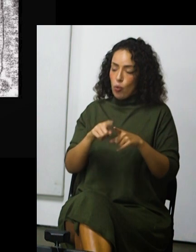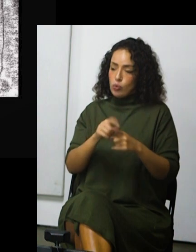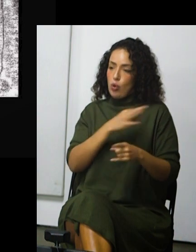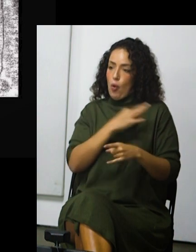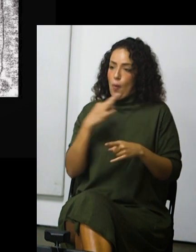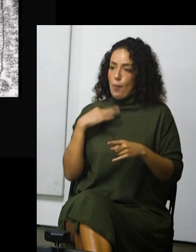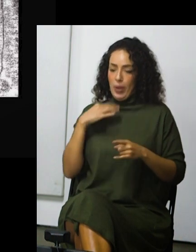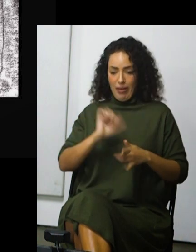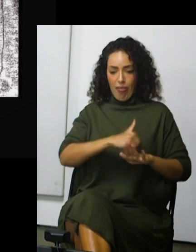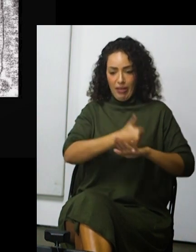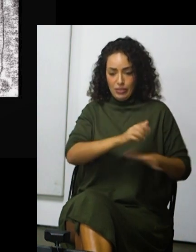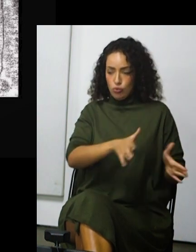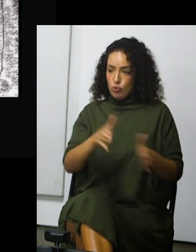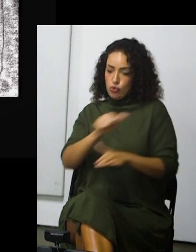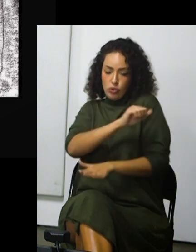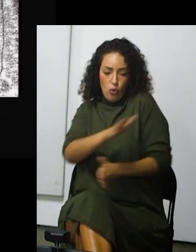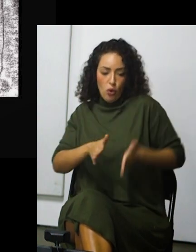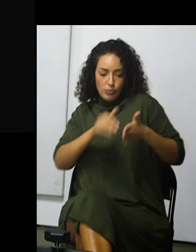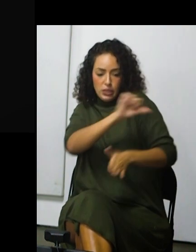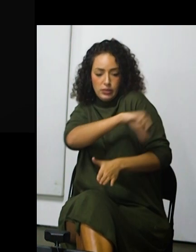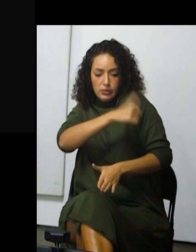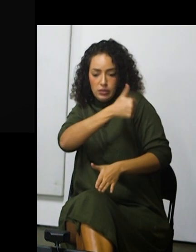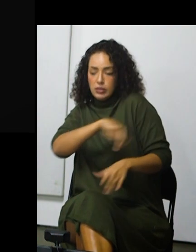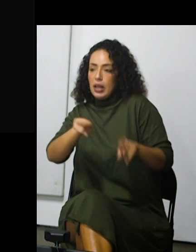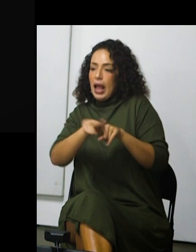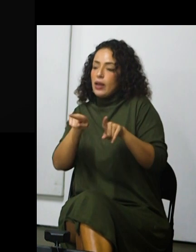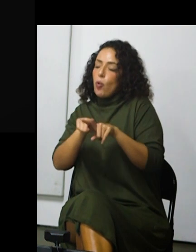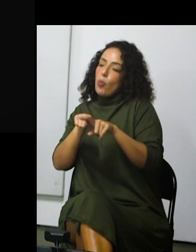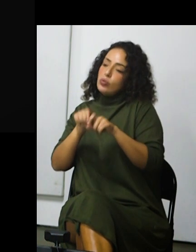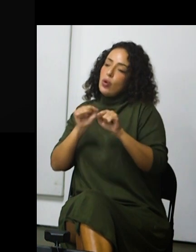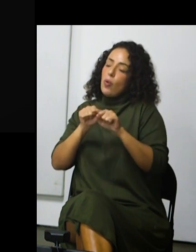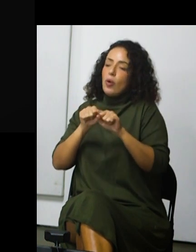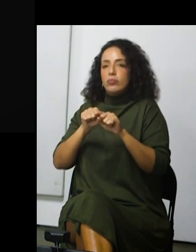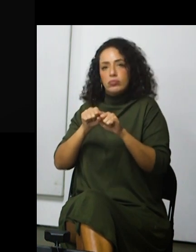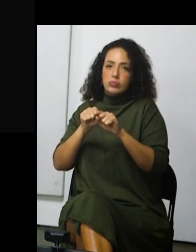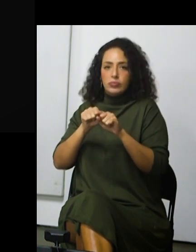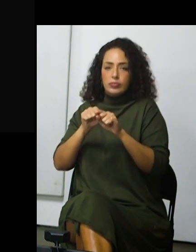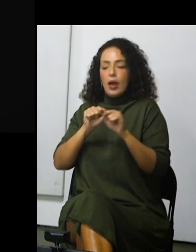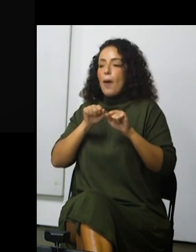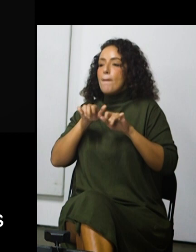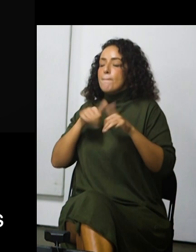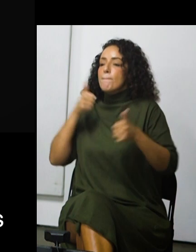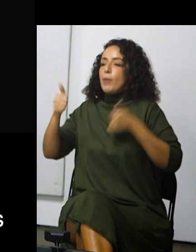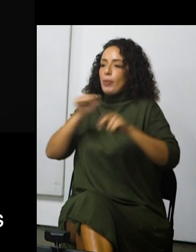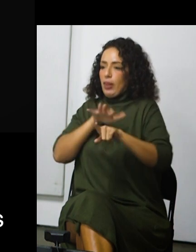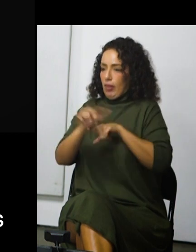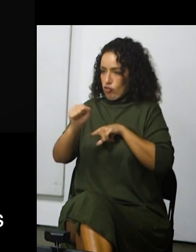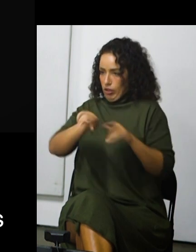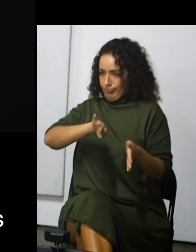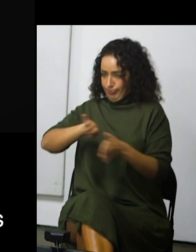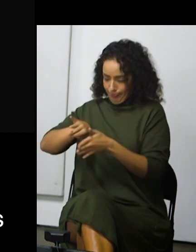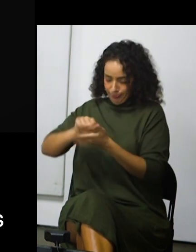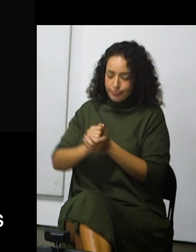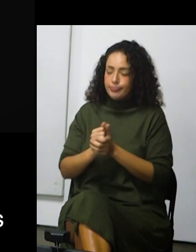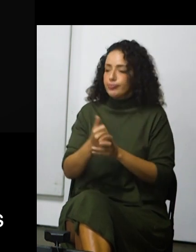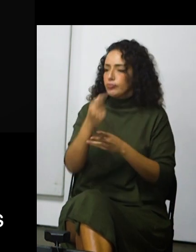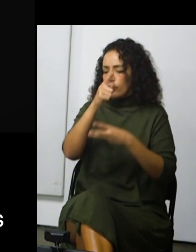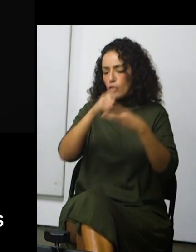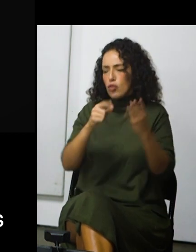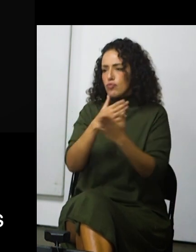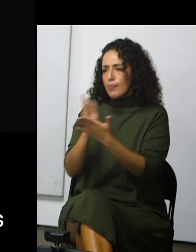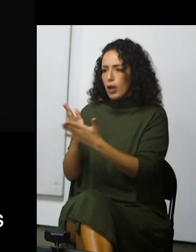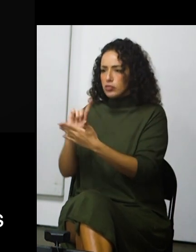pop culture. Next slide, please. So the publication itself is made up of 3 parts. The